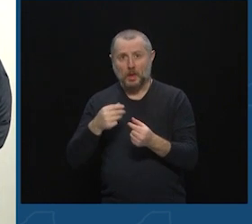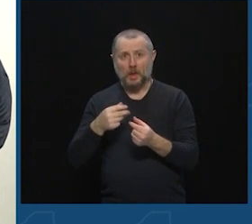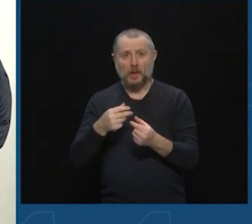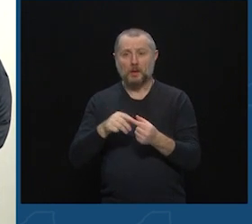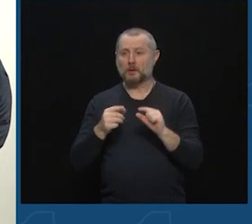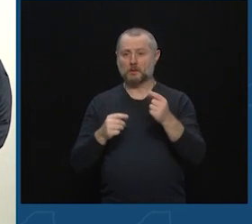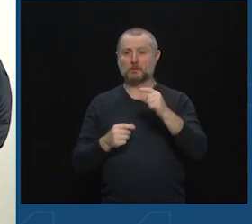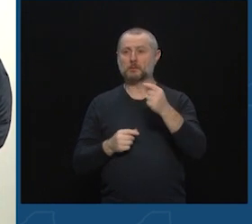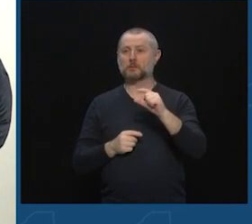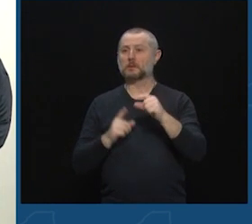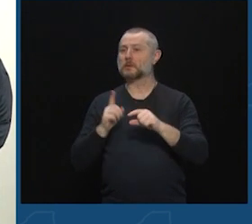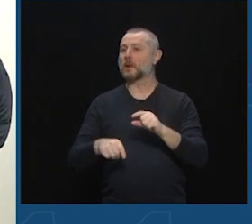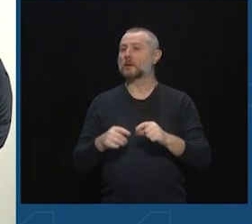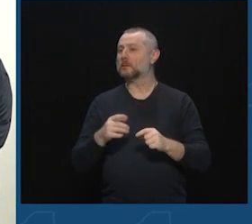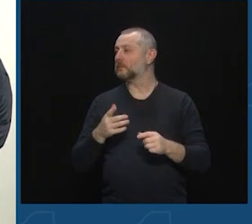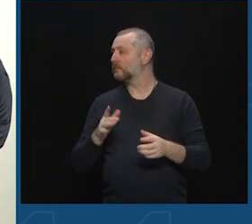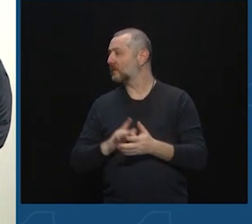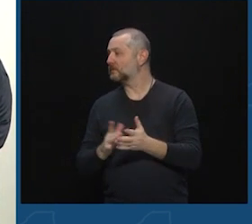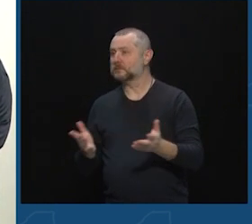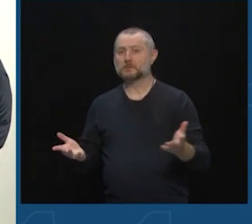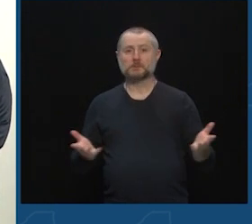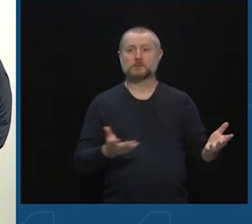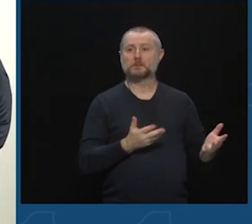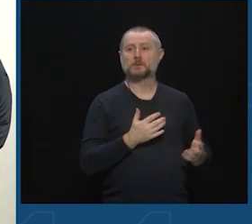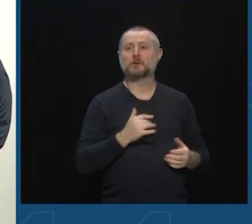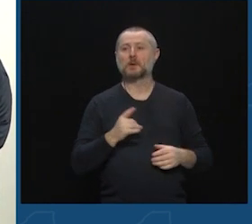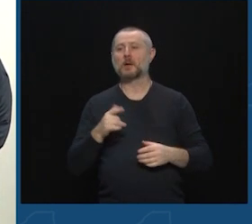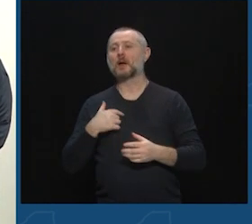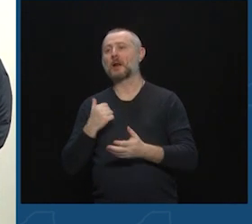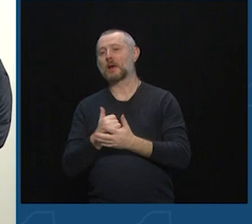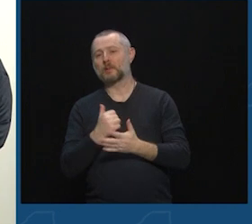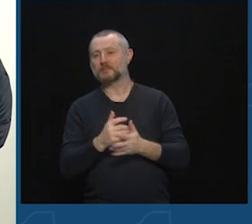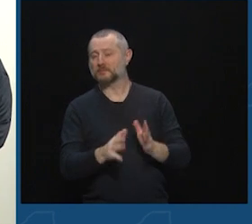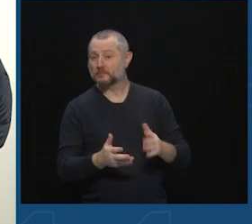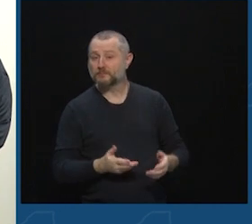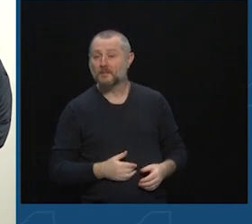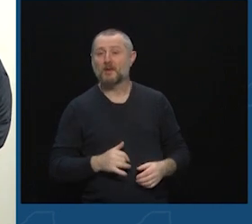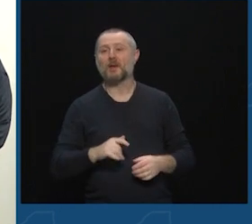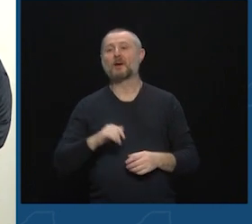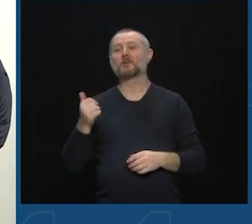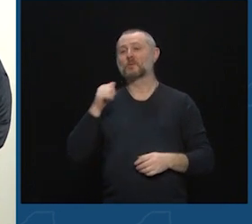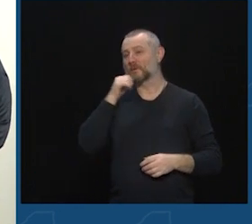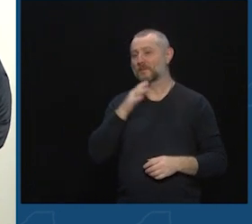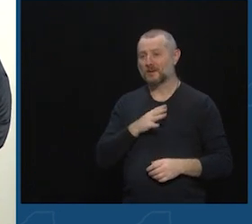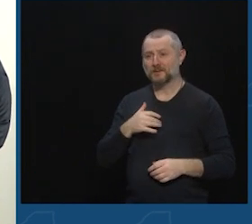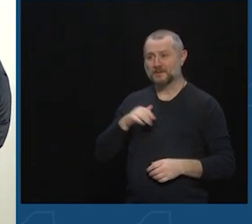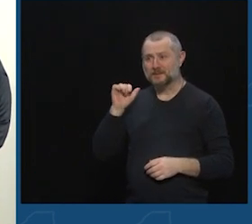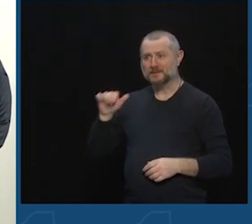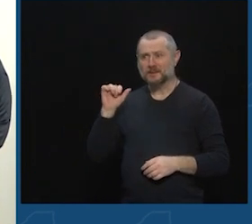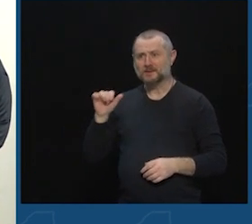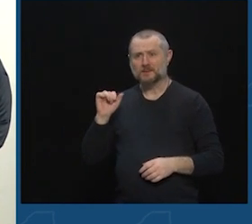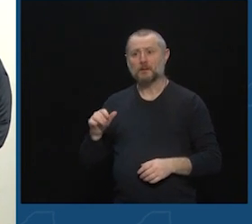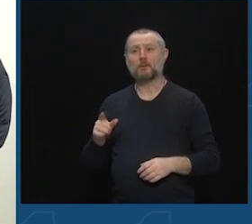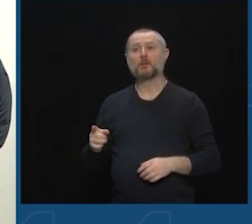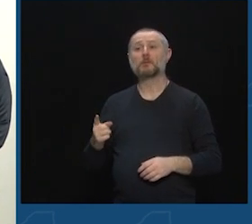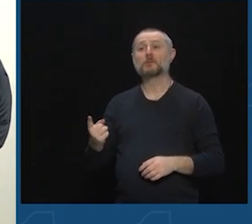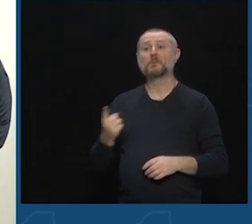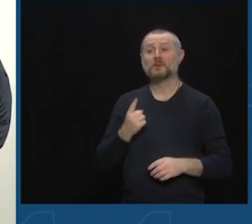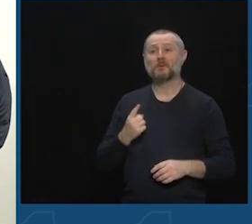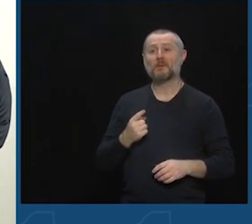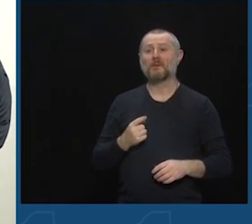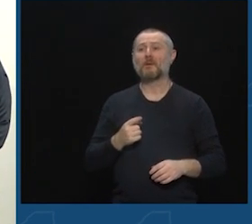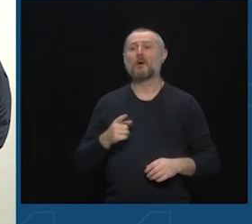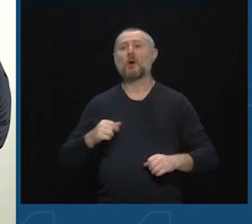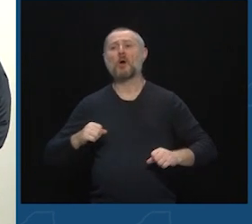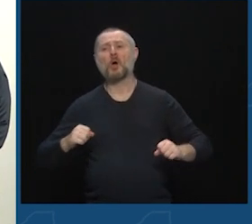the insulin. We had a very senior woman come to the door, visibly shivering, and our law enforcement were able